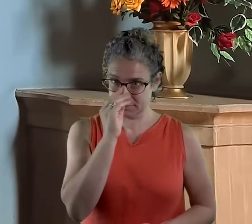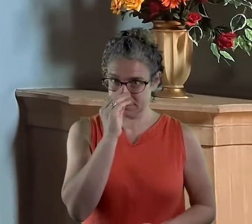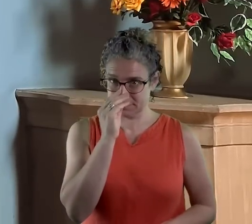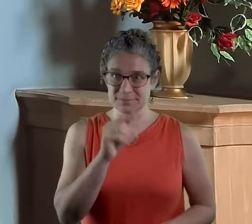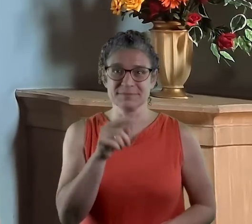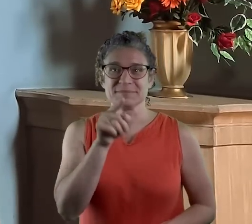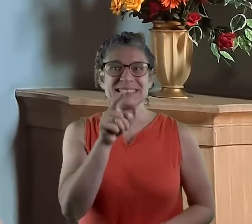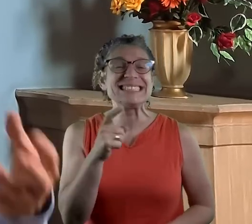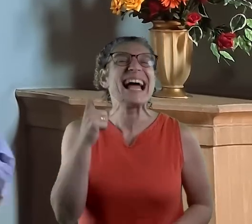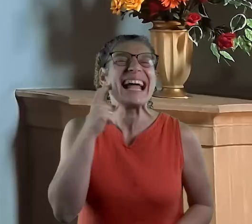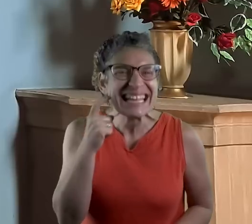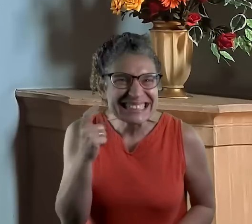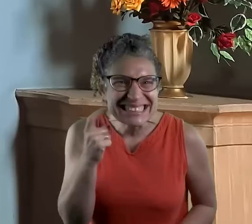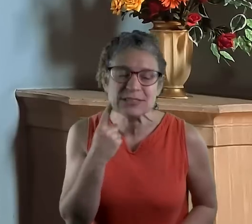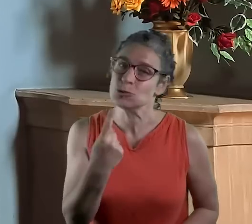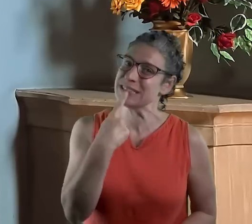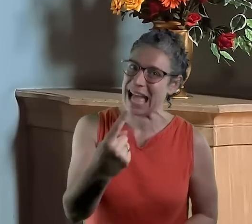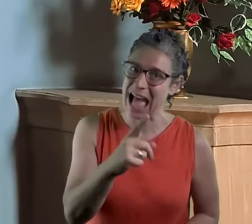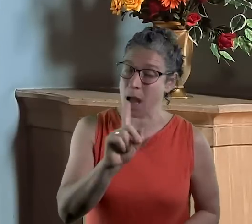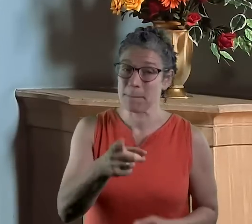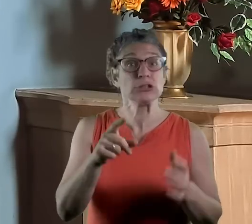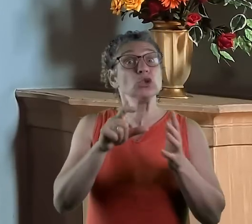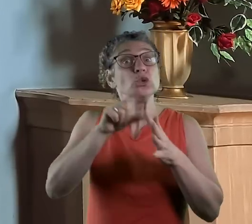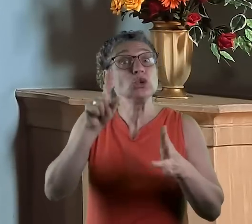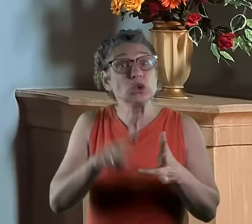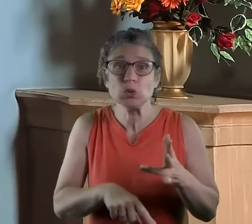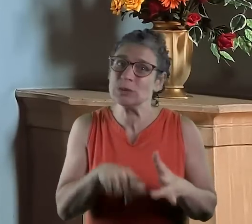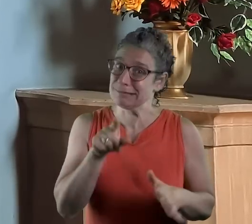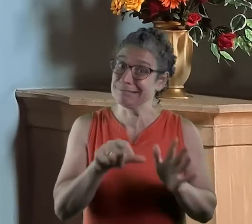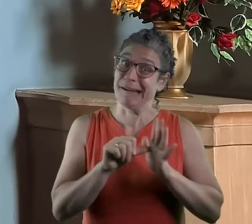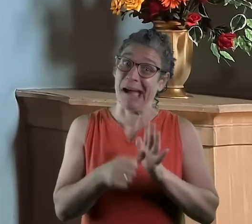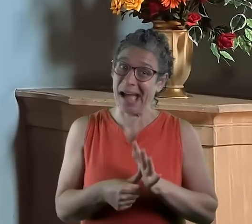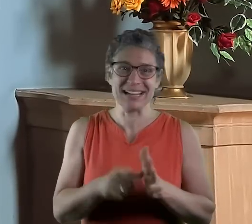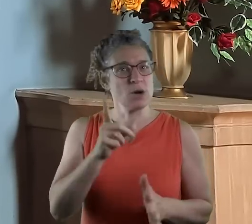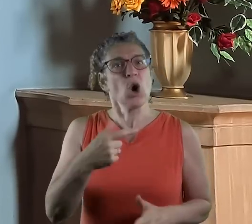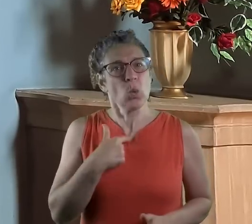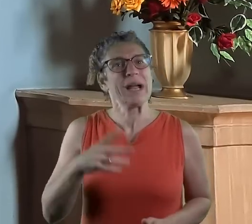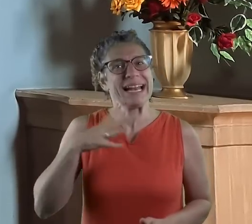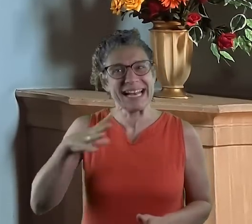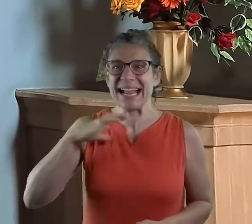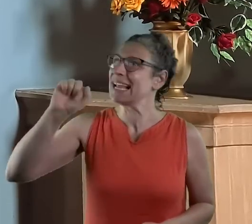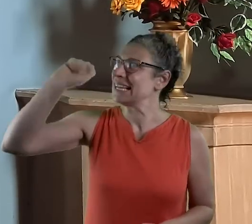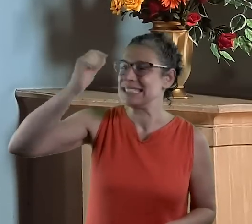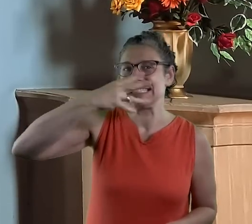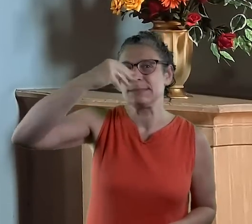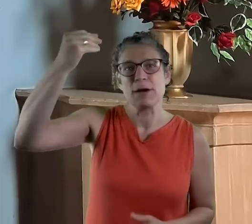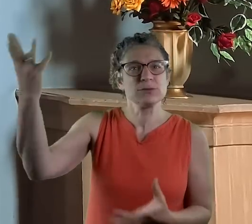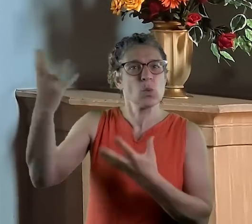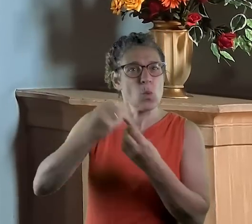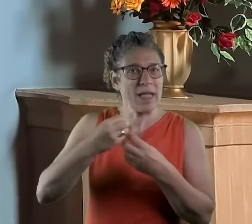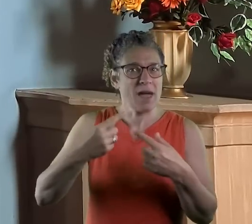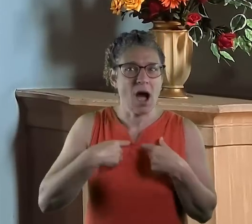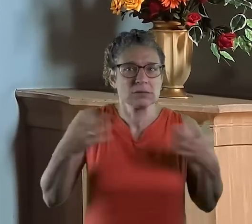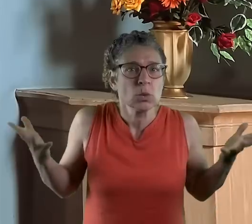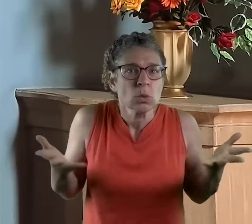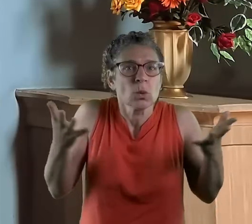easier for me to say than it is for us to do. I don't believe we can do this without God's Spirit within us,